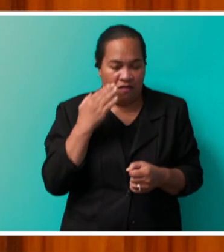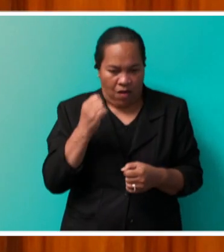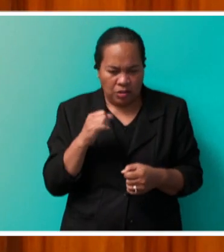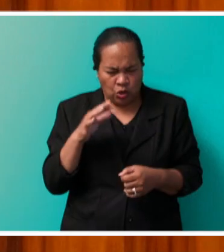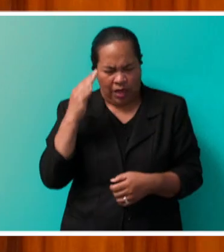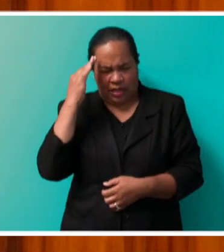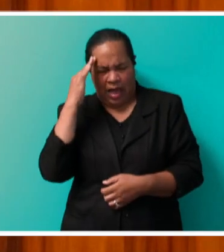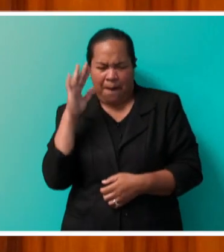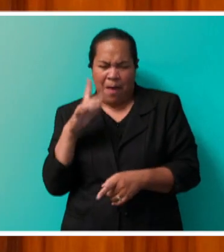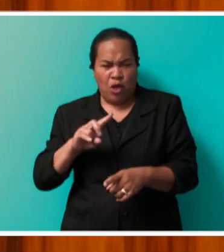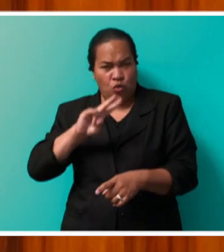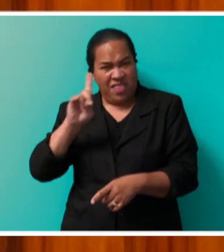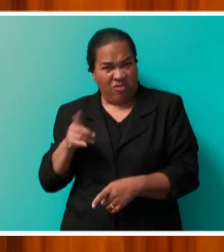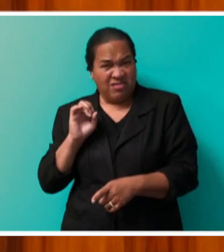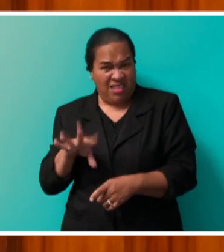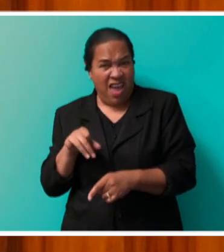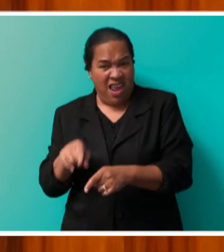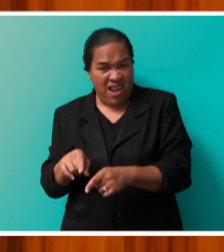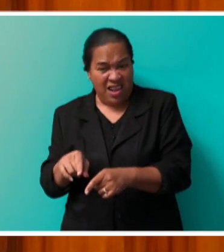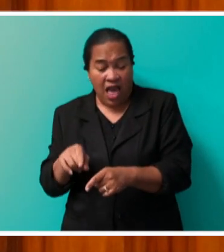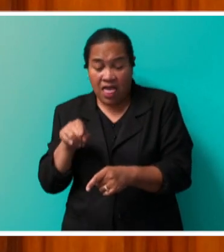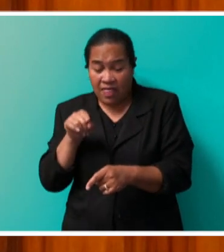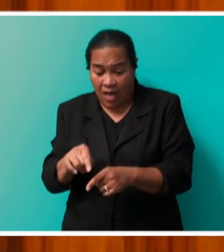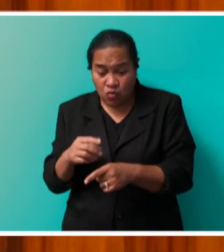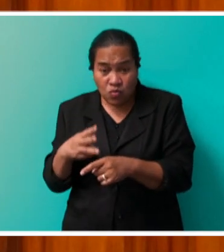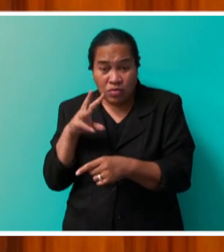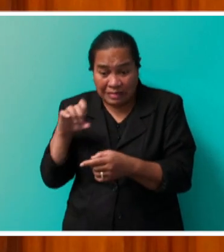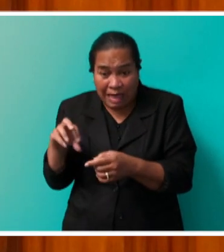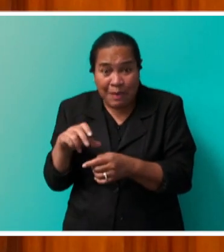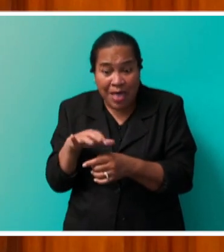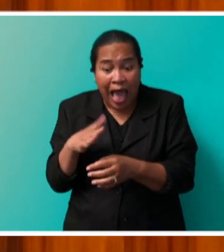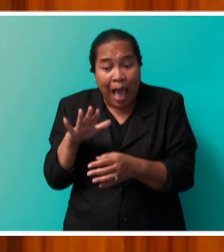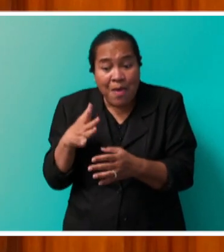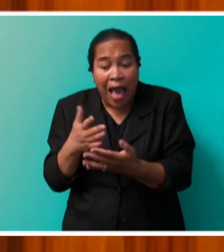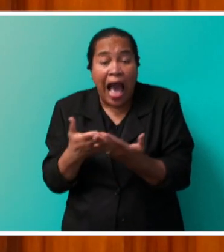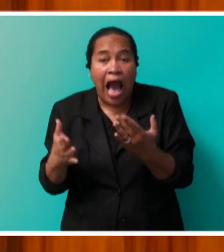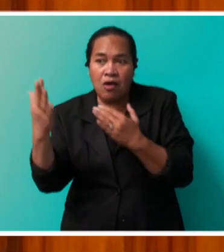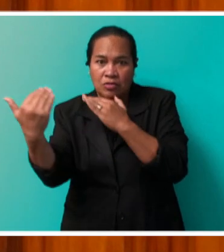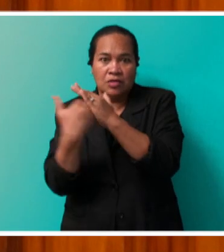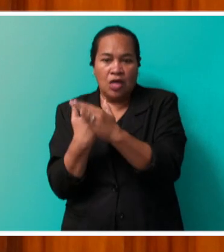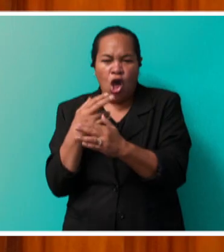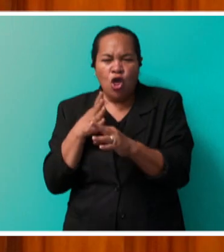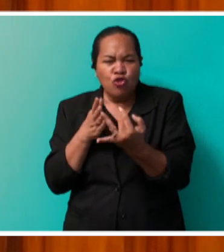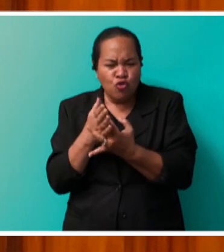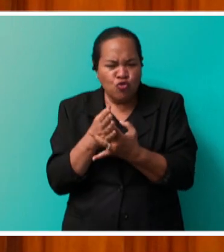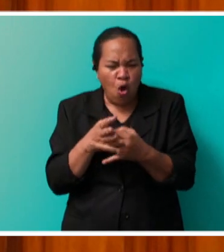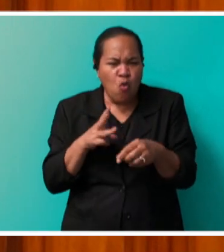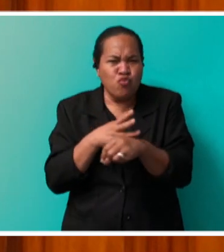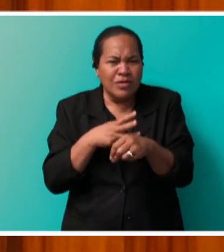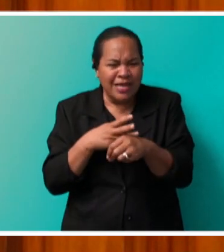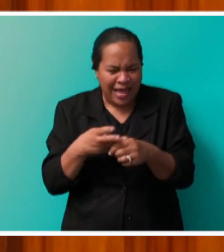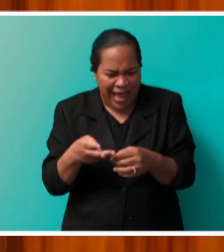in 2010 that the Asia subterranean termite might have entered Fiji through infested wooden packaging